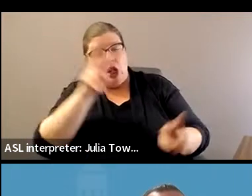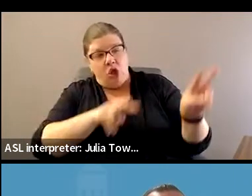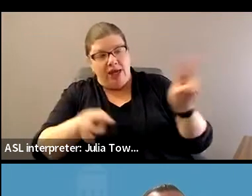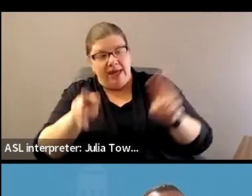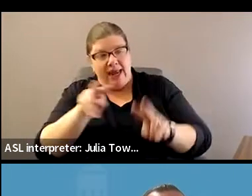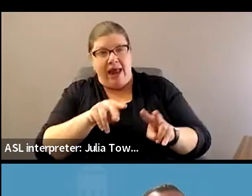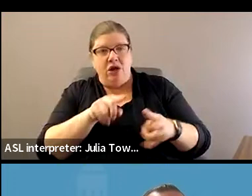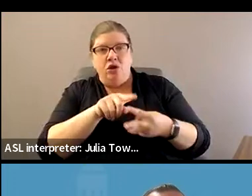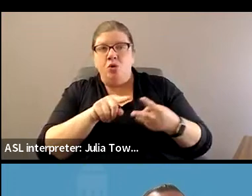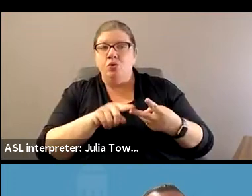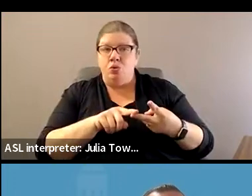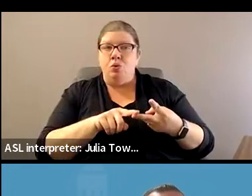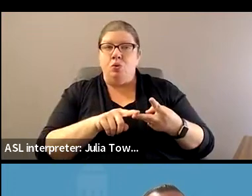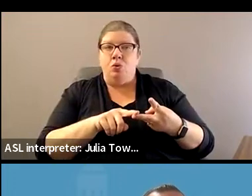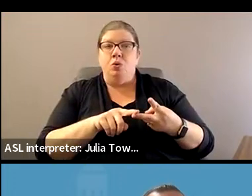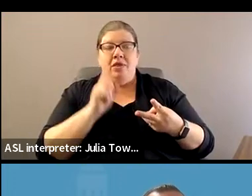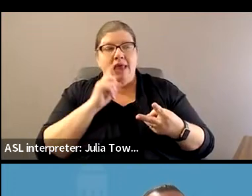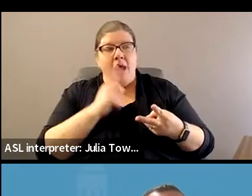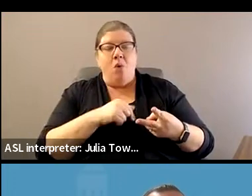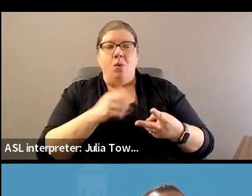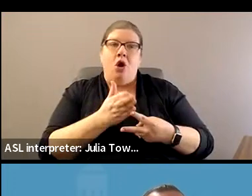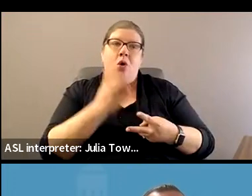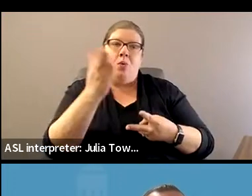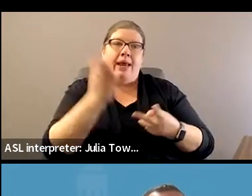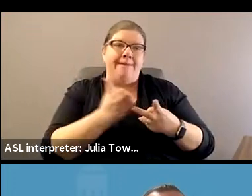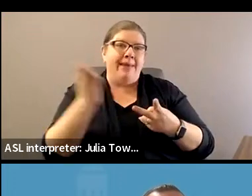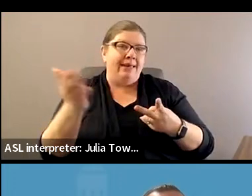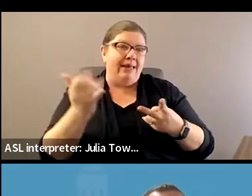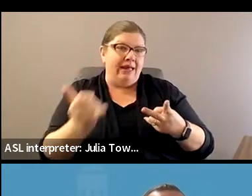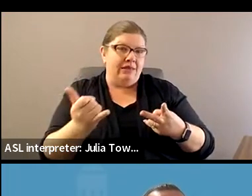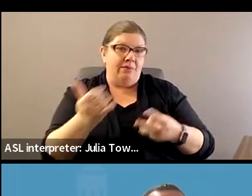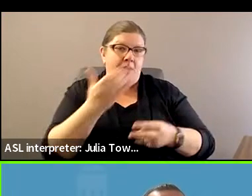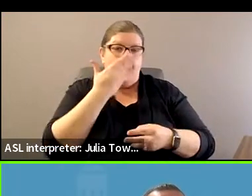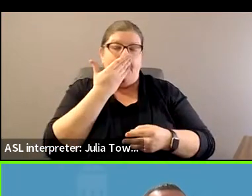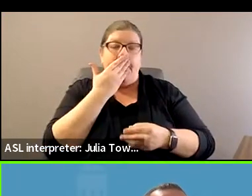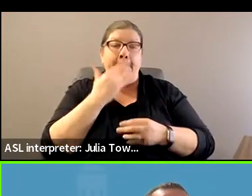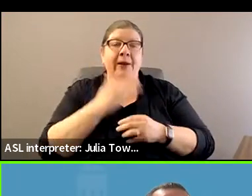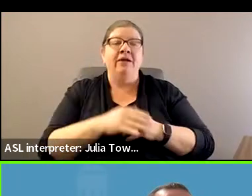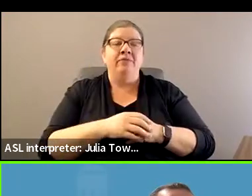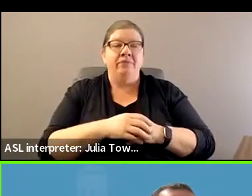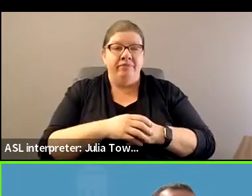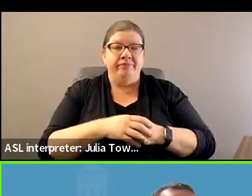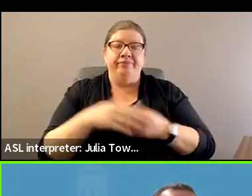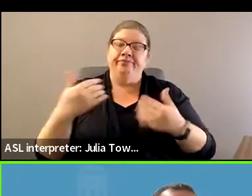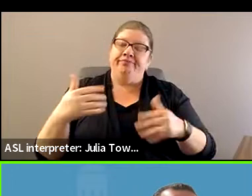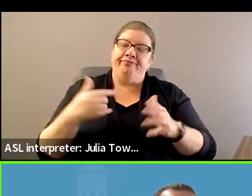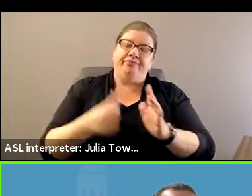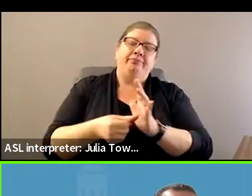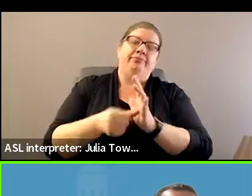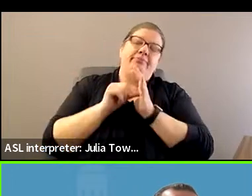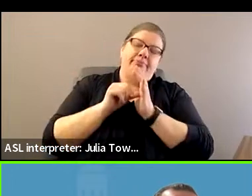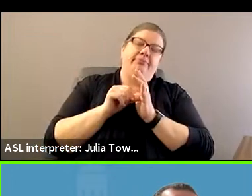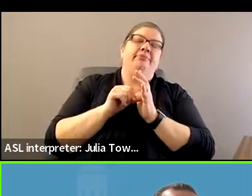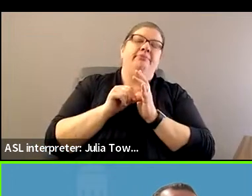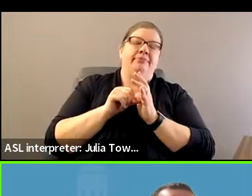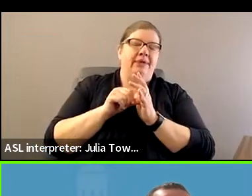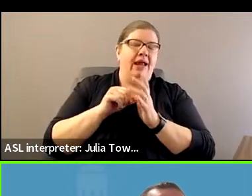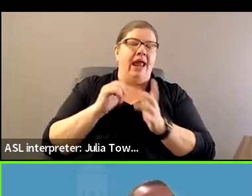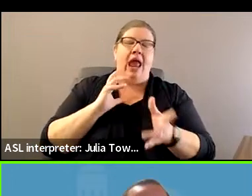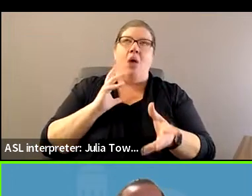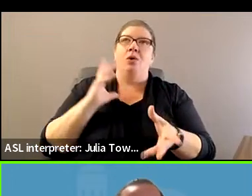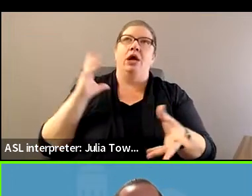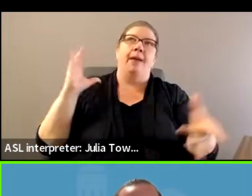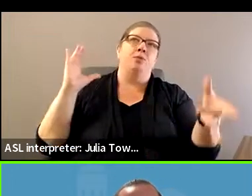two that we're recommending at this point. I gotta say, I'm so impressed. Just how comprehensive you